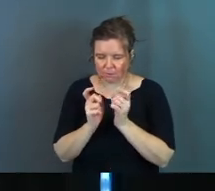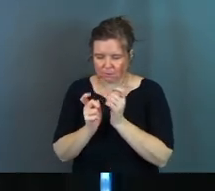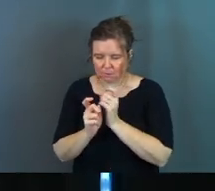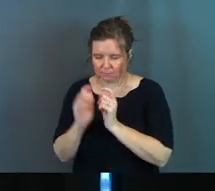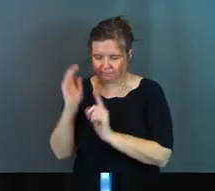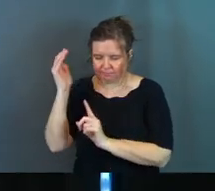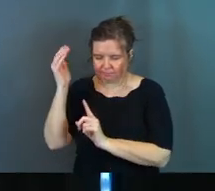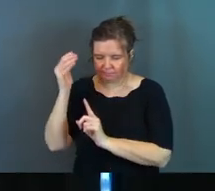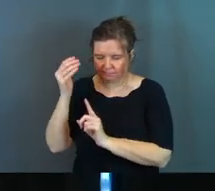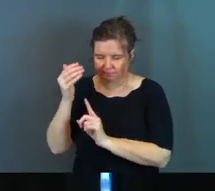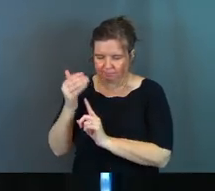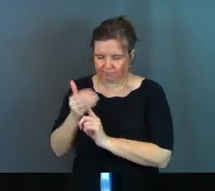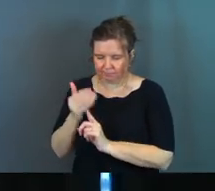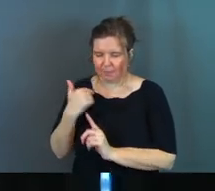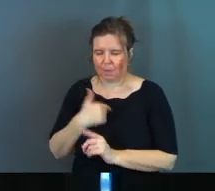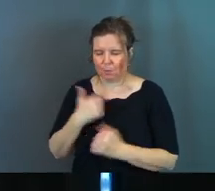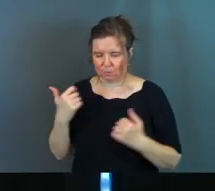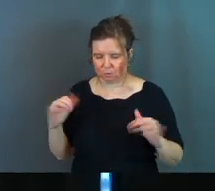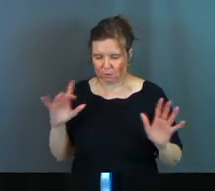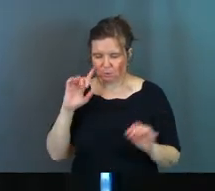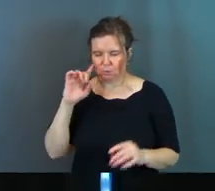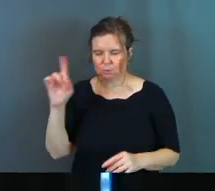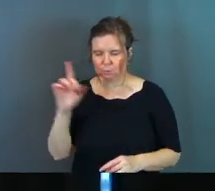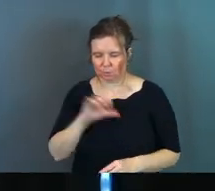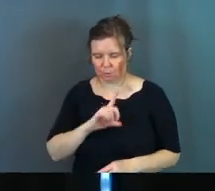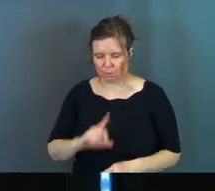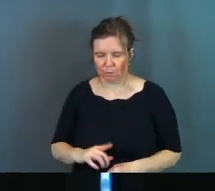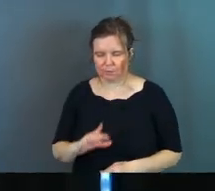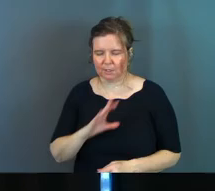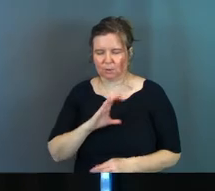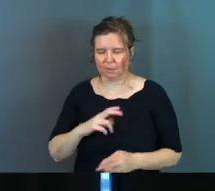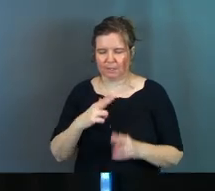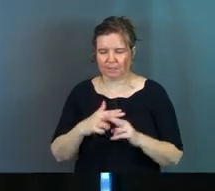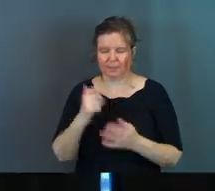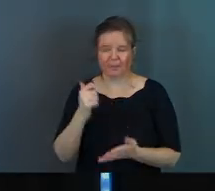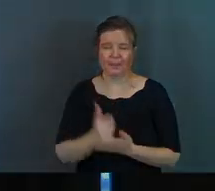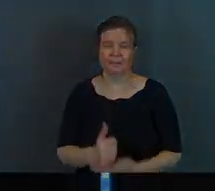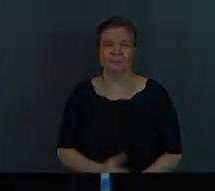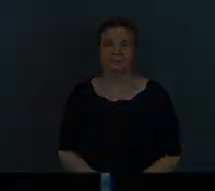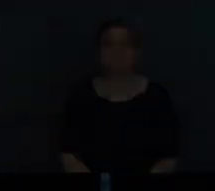us. And we'll surrender to you, Lord. In Christ's name, amen.